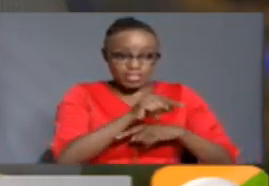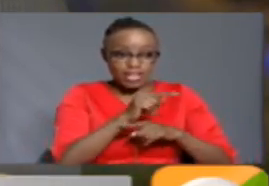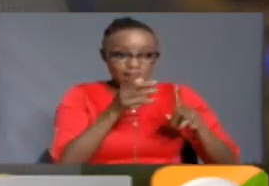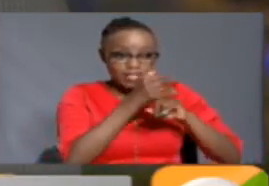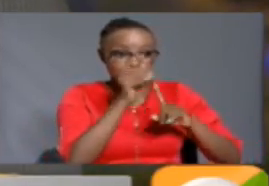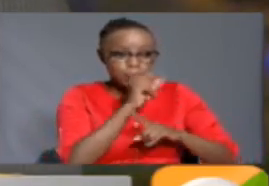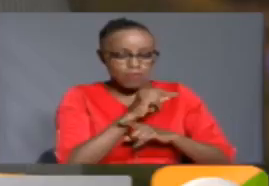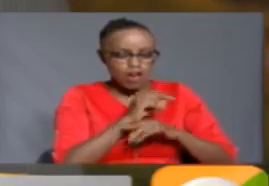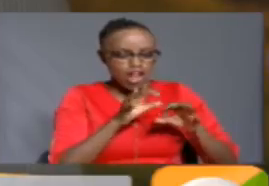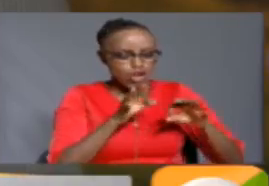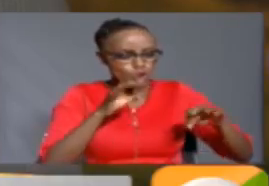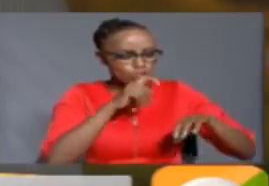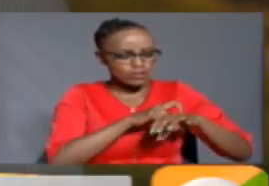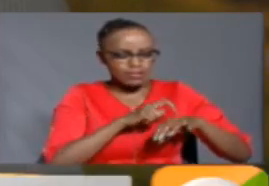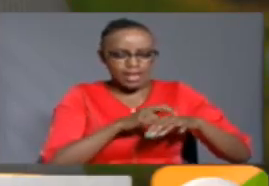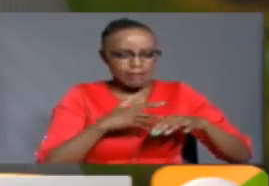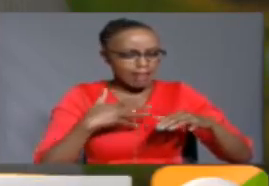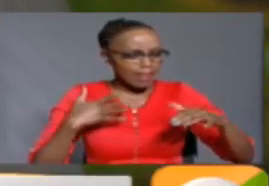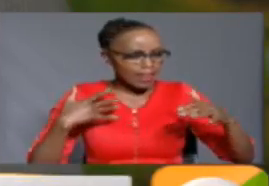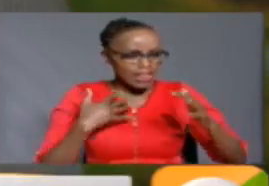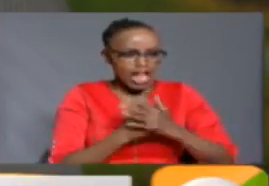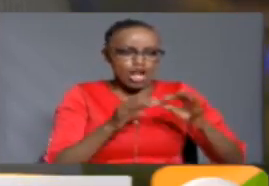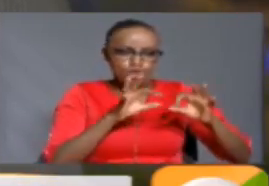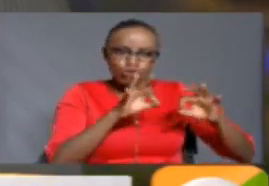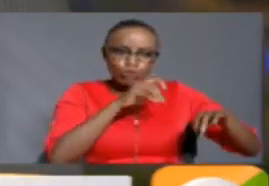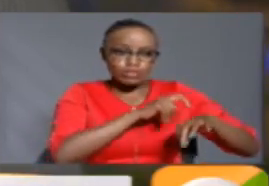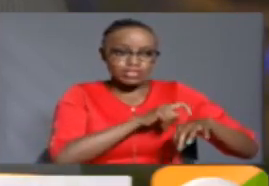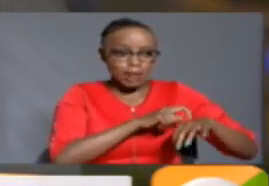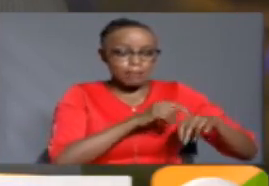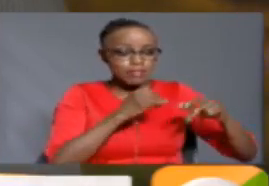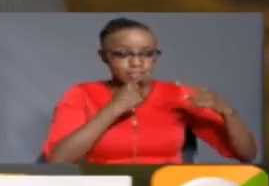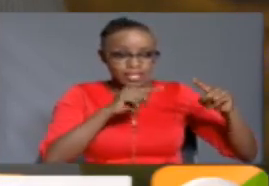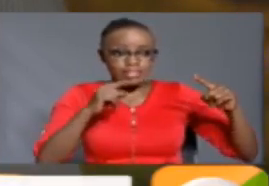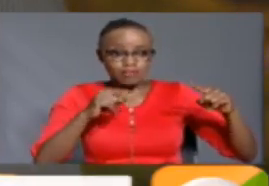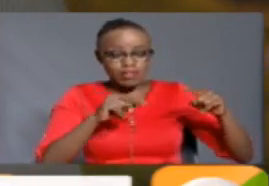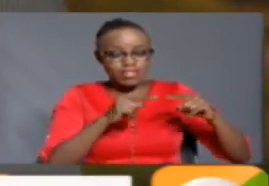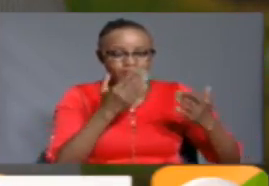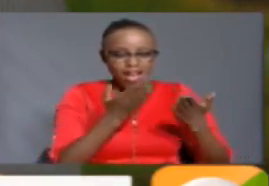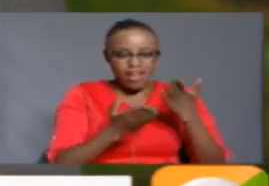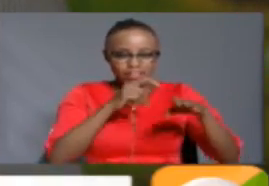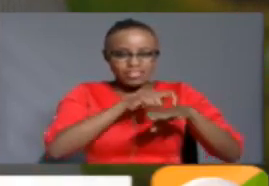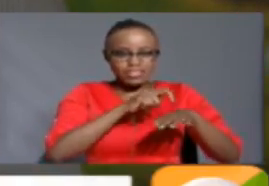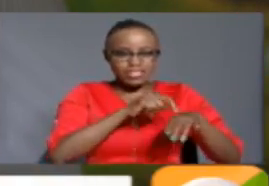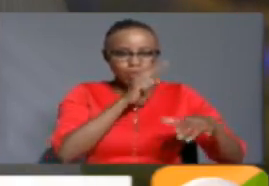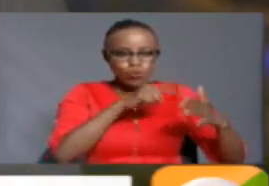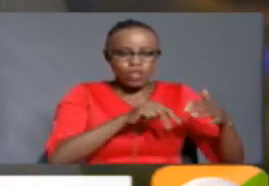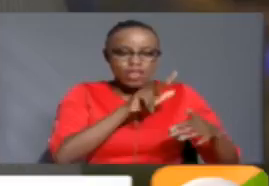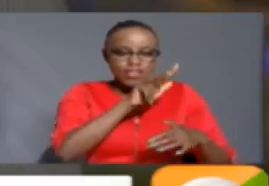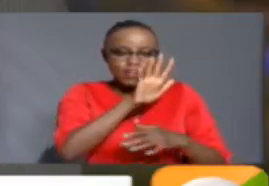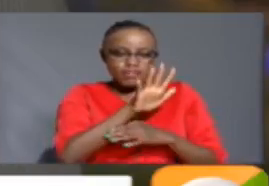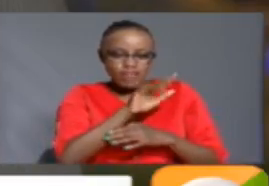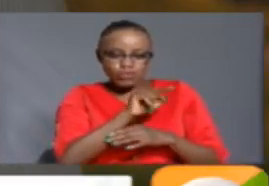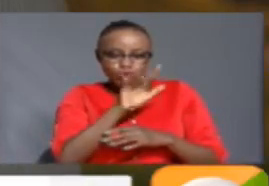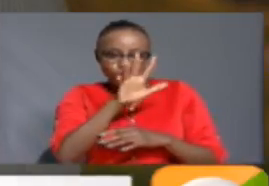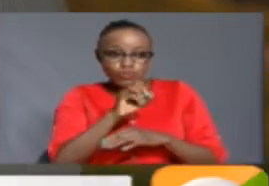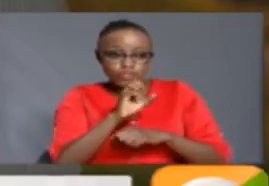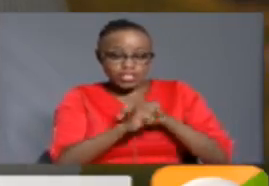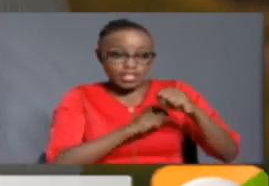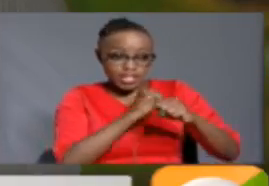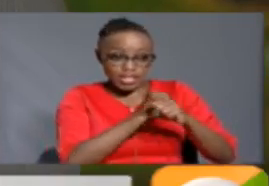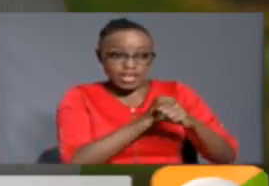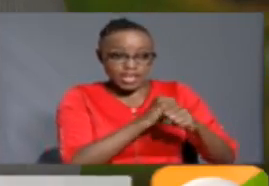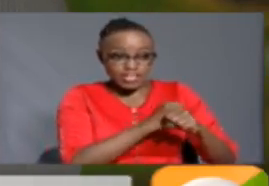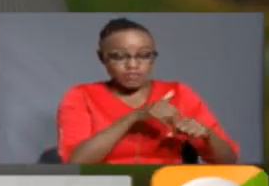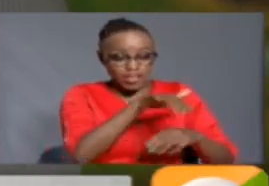done over a very long period of time. Where it has been successful, the average time is about 35 to 50 years. Okay.